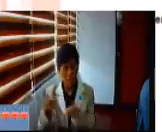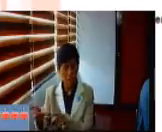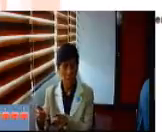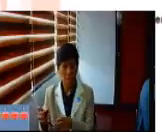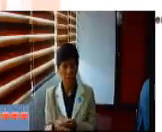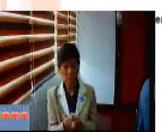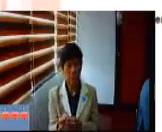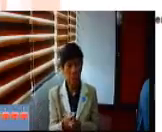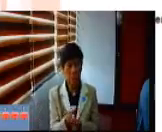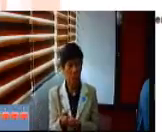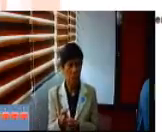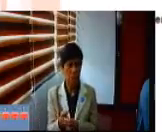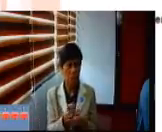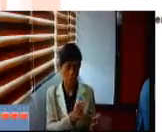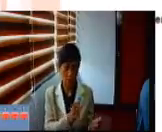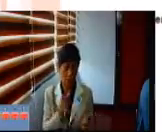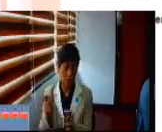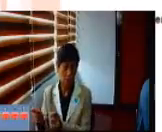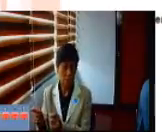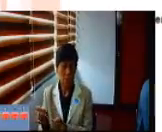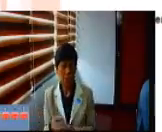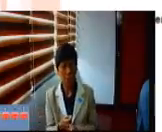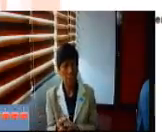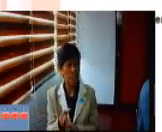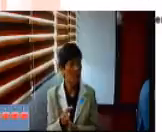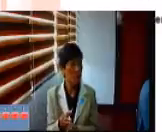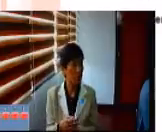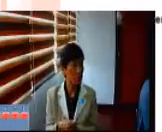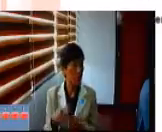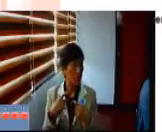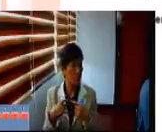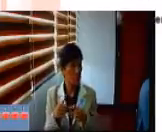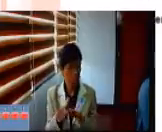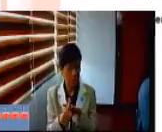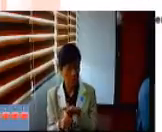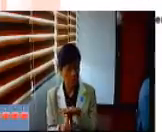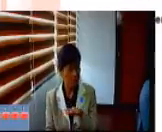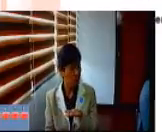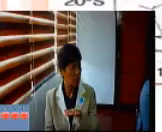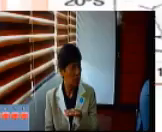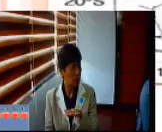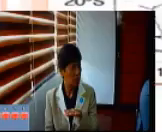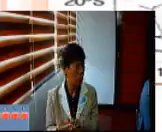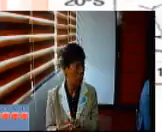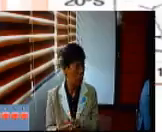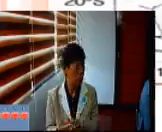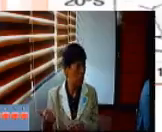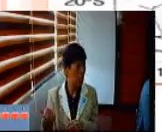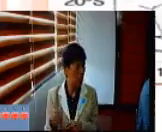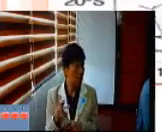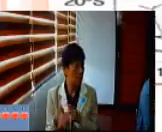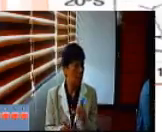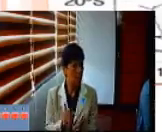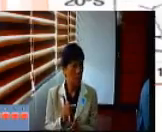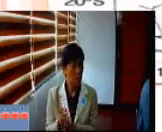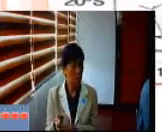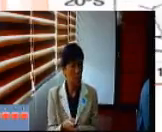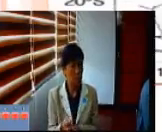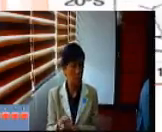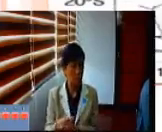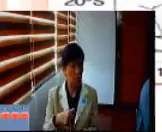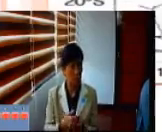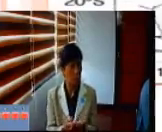fishes, there's disappearance of larvae of bangus in some areas,